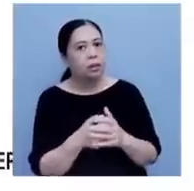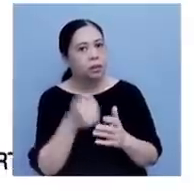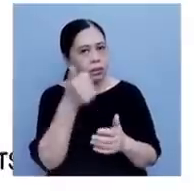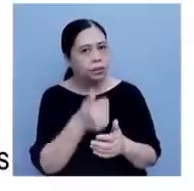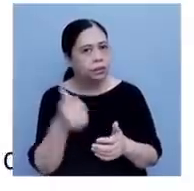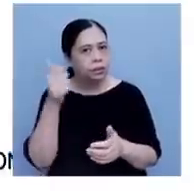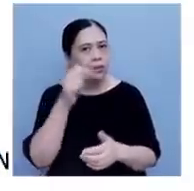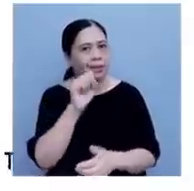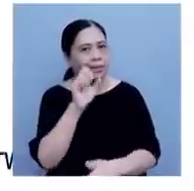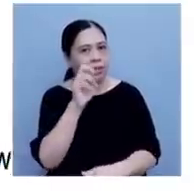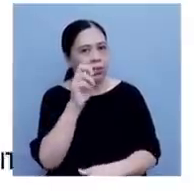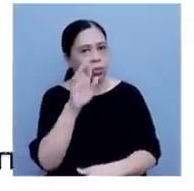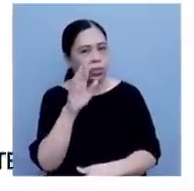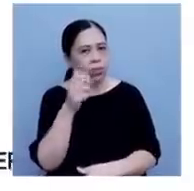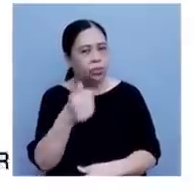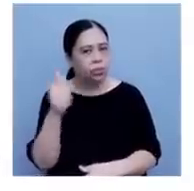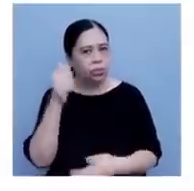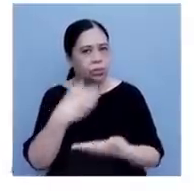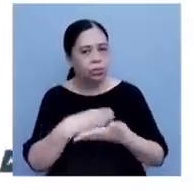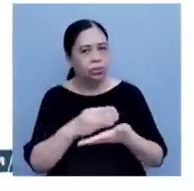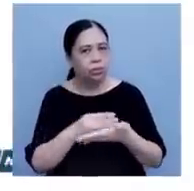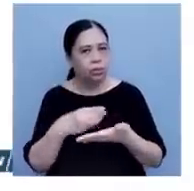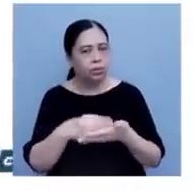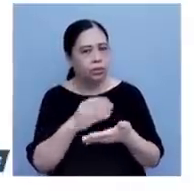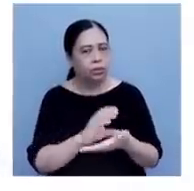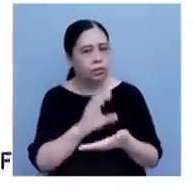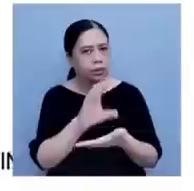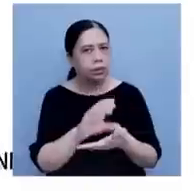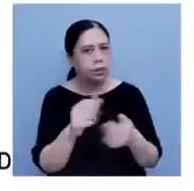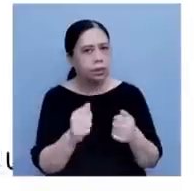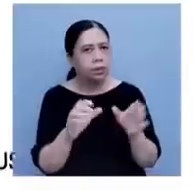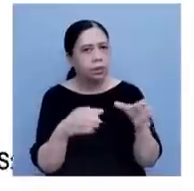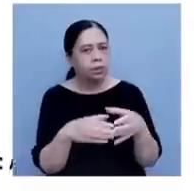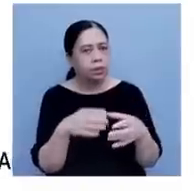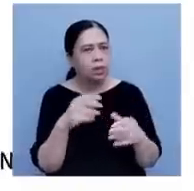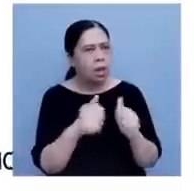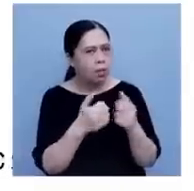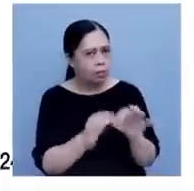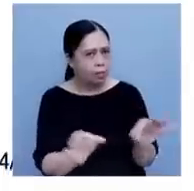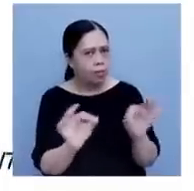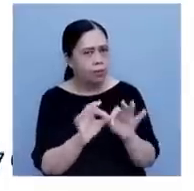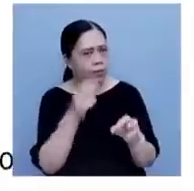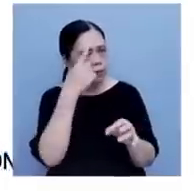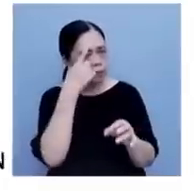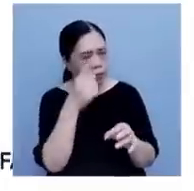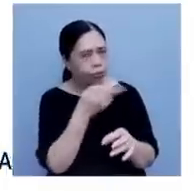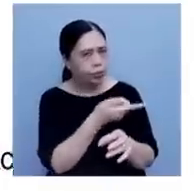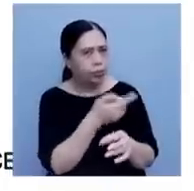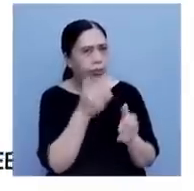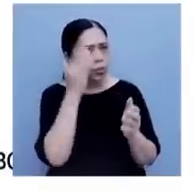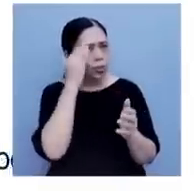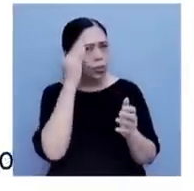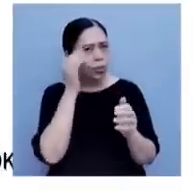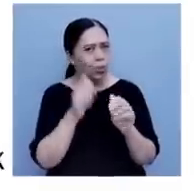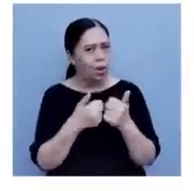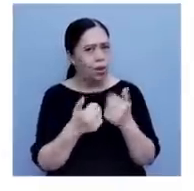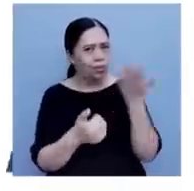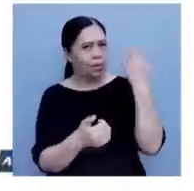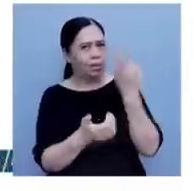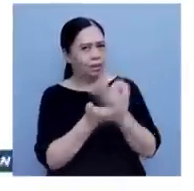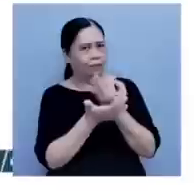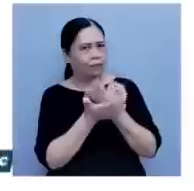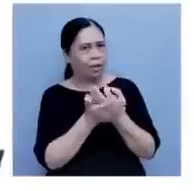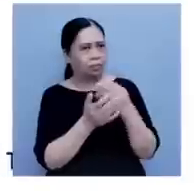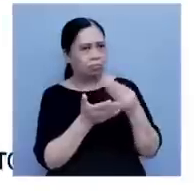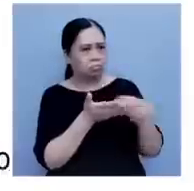the appropriation senior vice chairperson, how important is it for you to know how previous funds were spent? Is